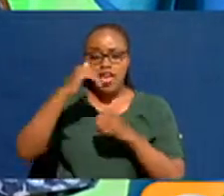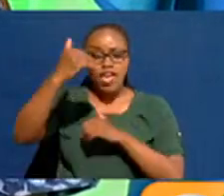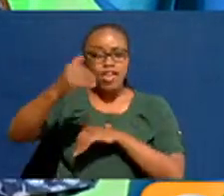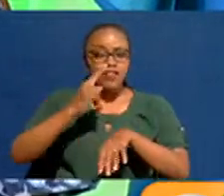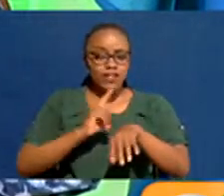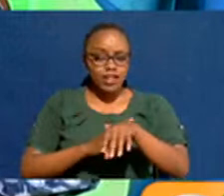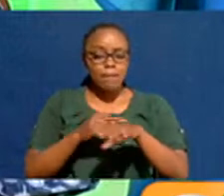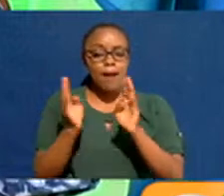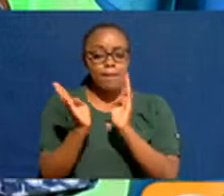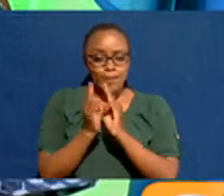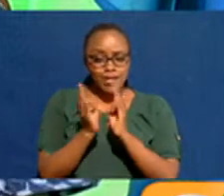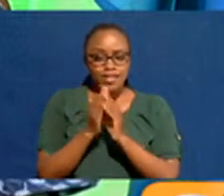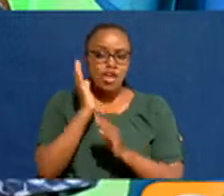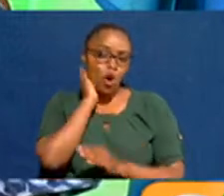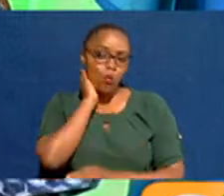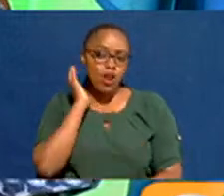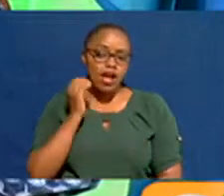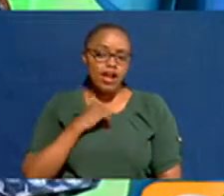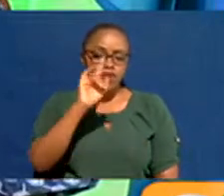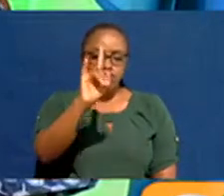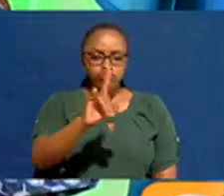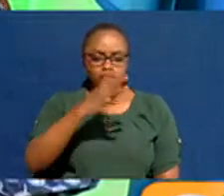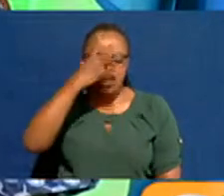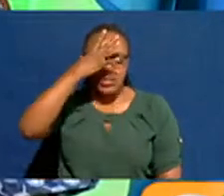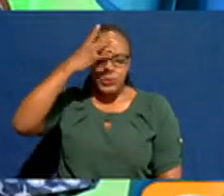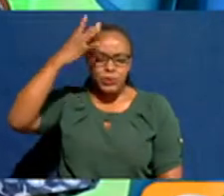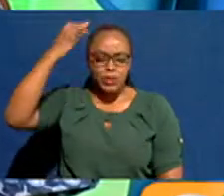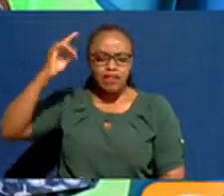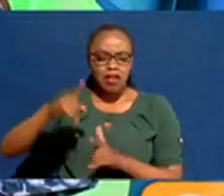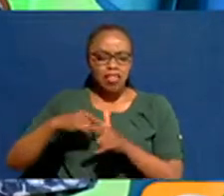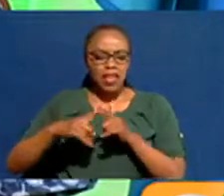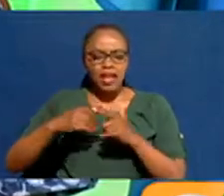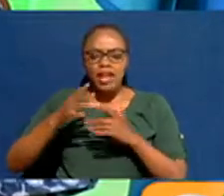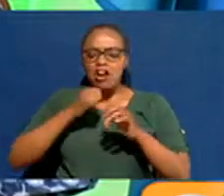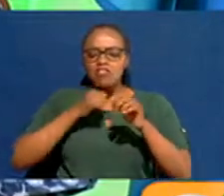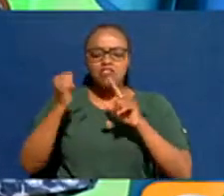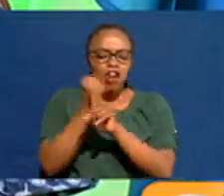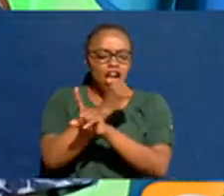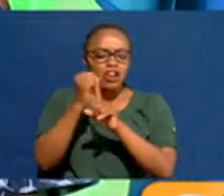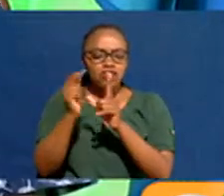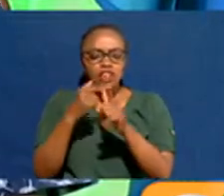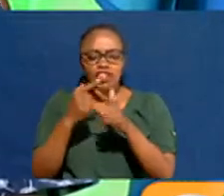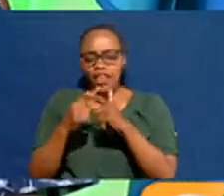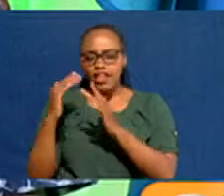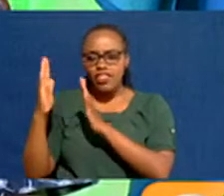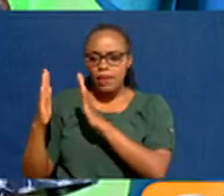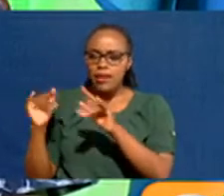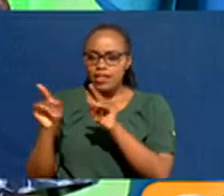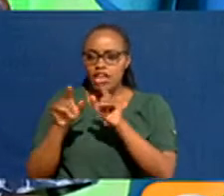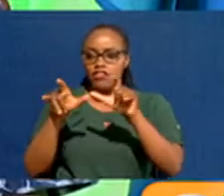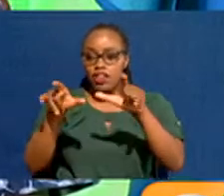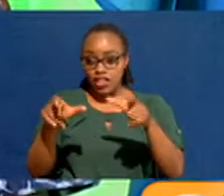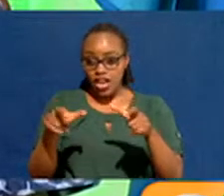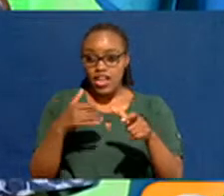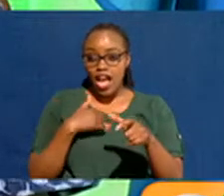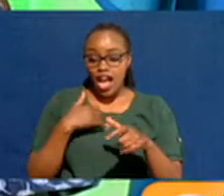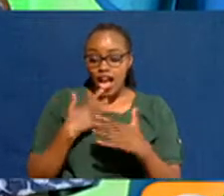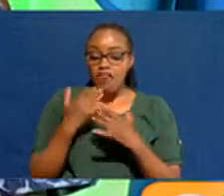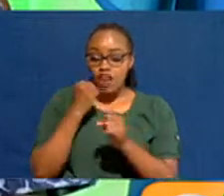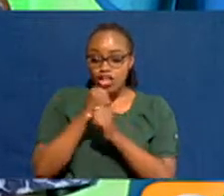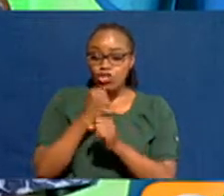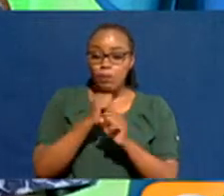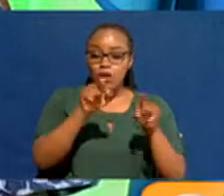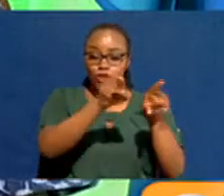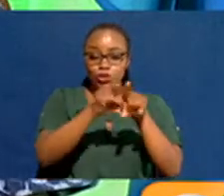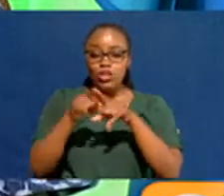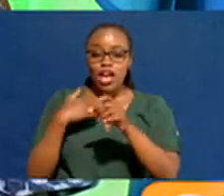a meeting in Muranga, he turns up drunk, becomes unruly, and the security personnel, just as the media have a job to do, okay, they